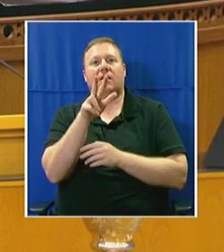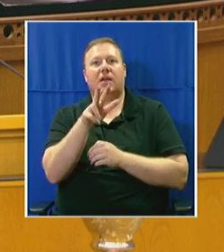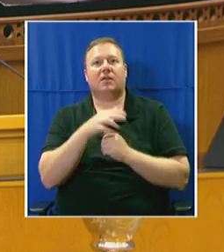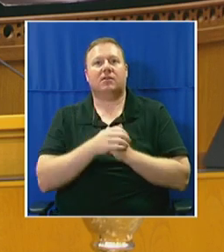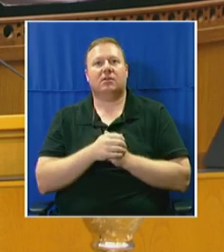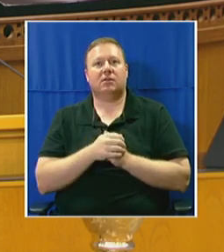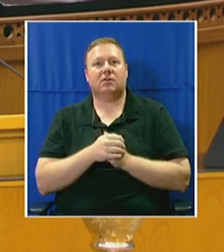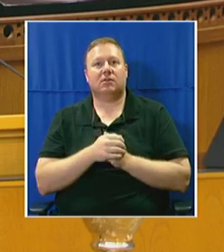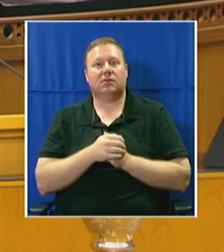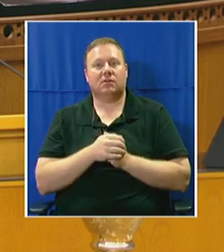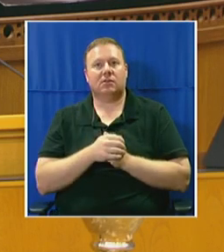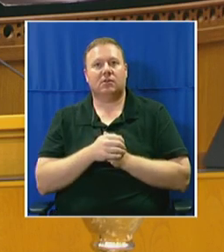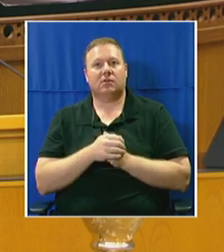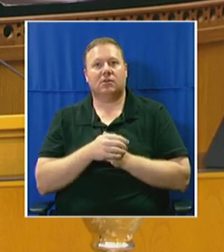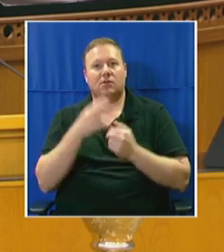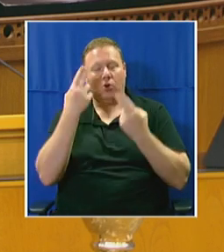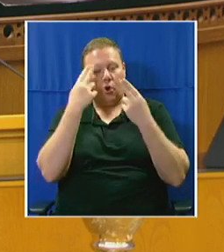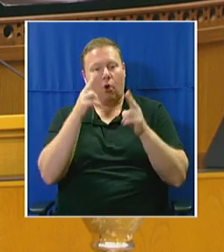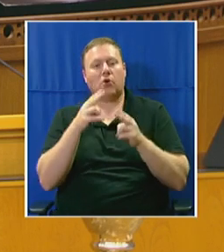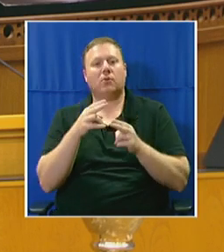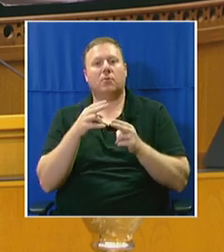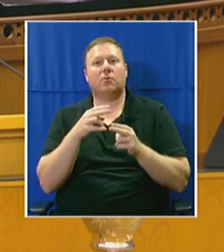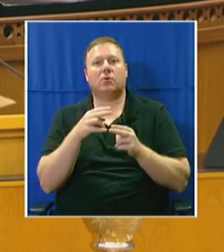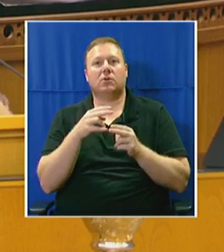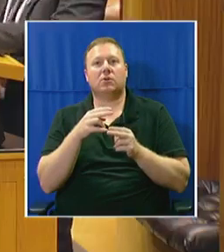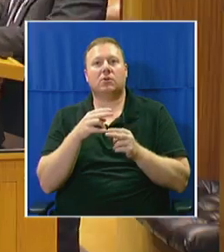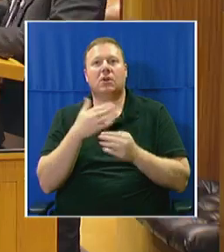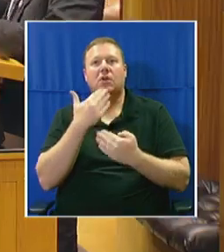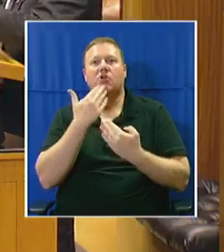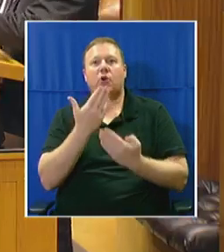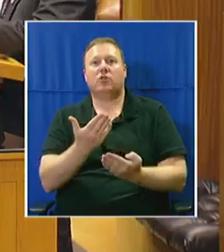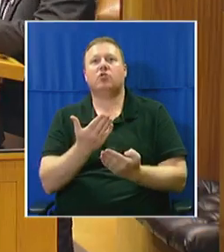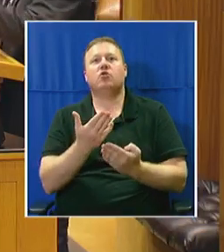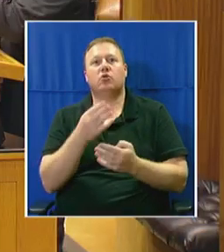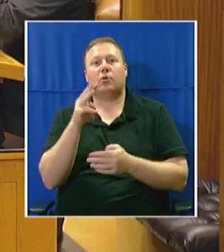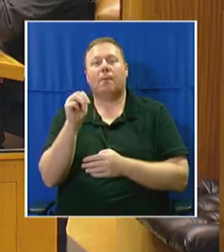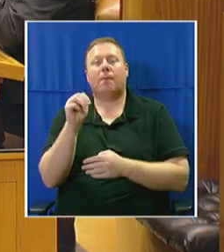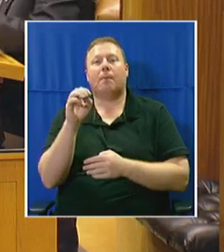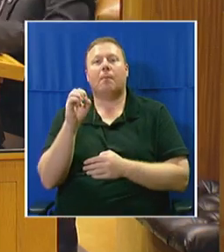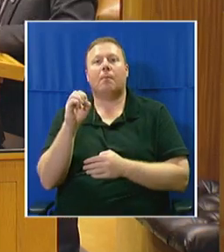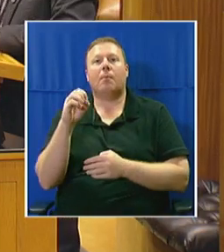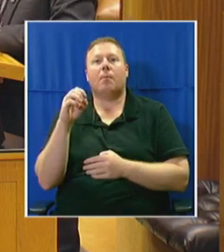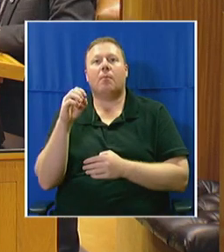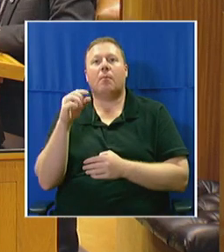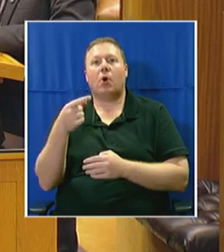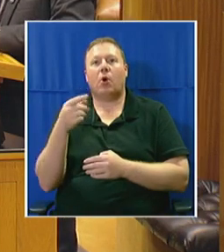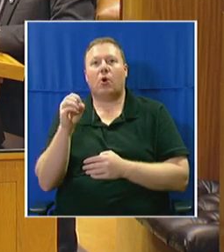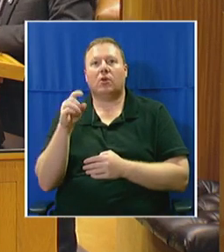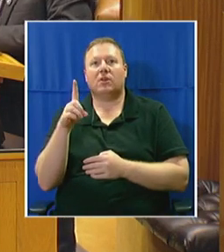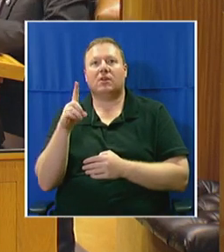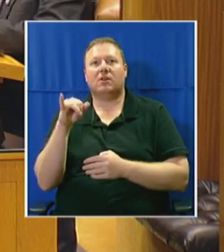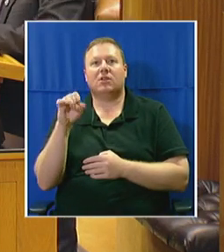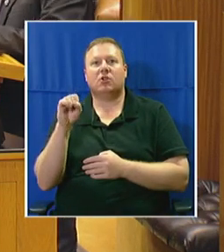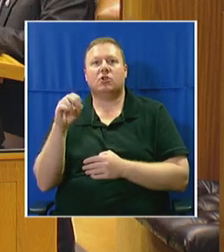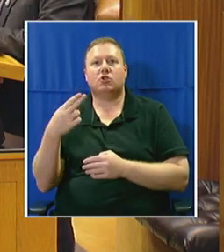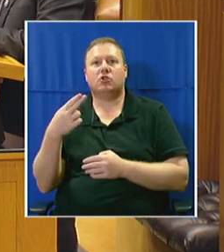section 126 of national Prosecuting Authority Act number 32 of